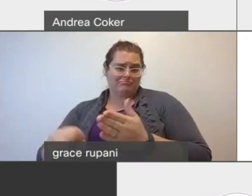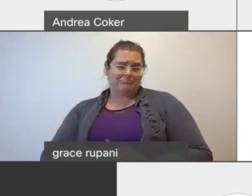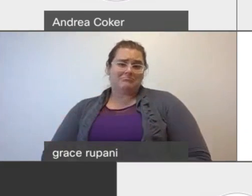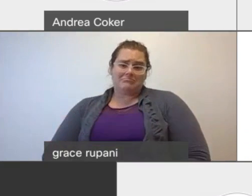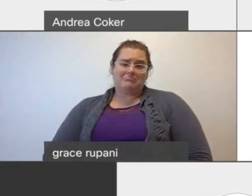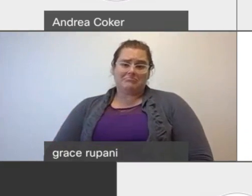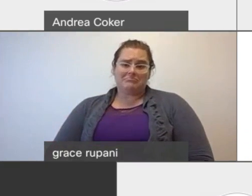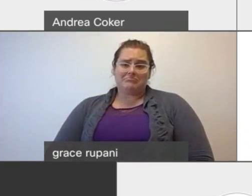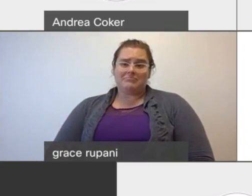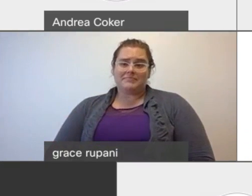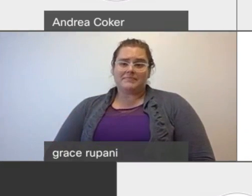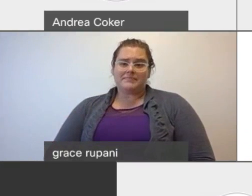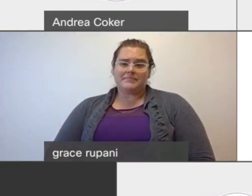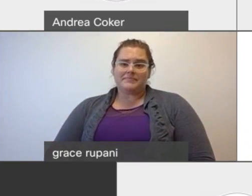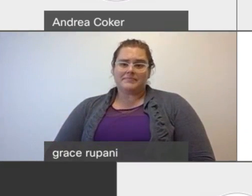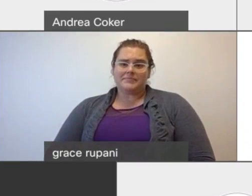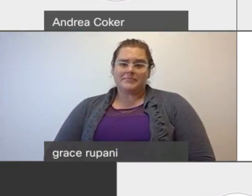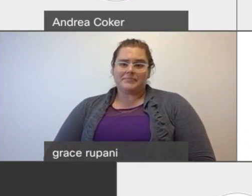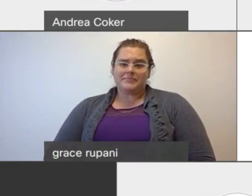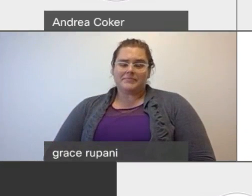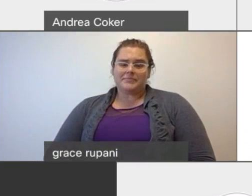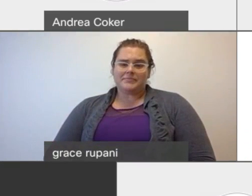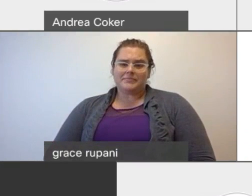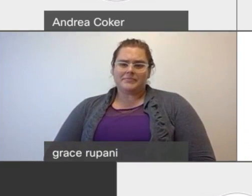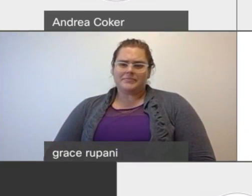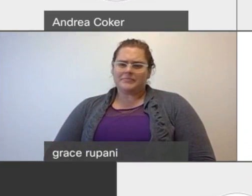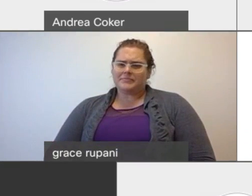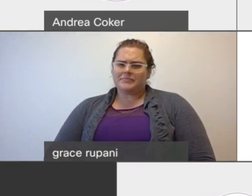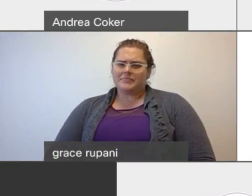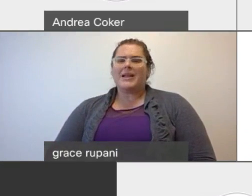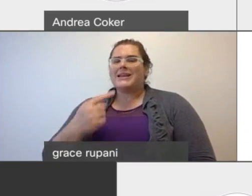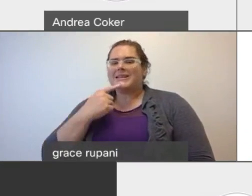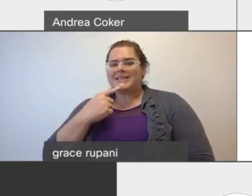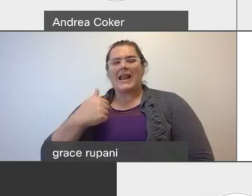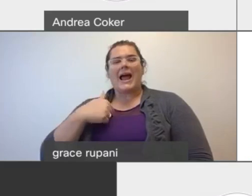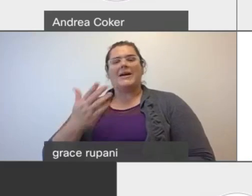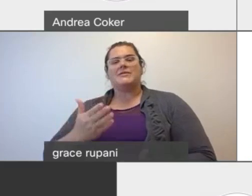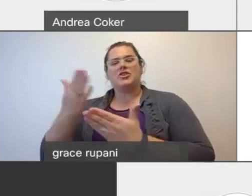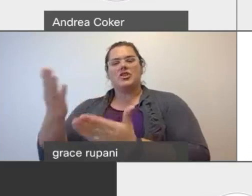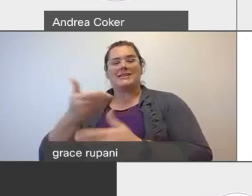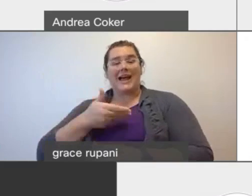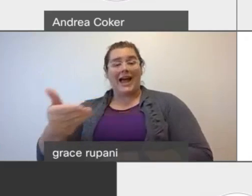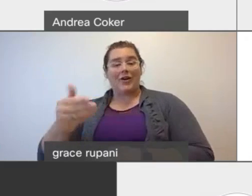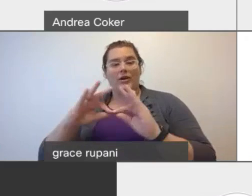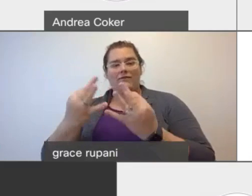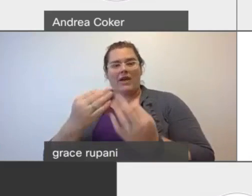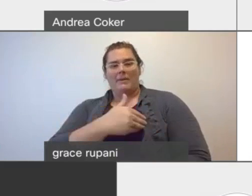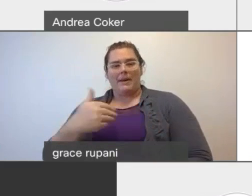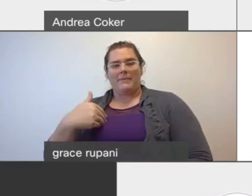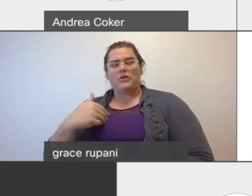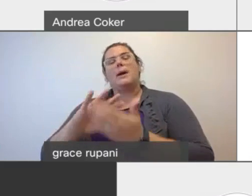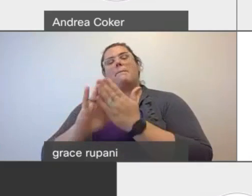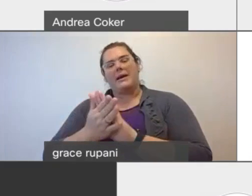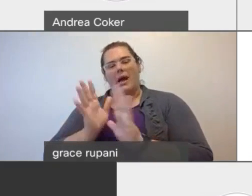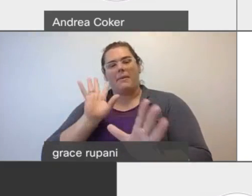Washington Post article today discusses this. I was suggesting hiring family members to be part of the outreach team. So